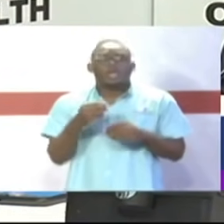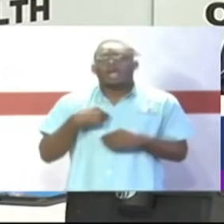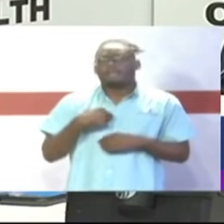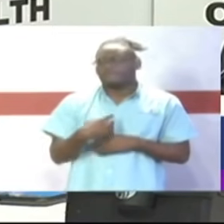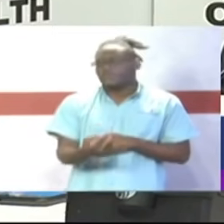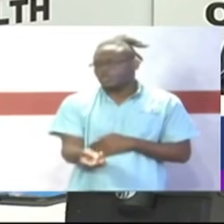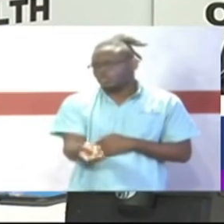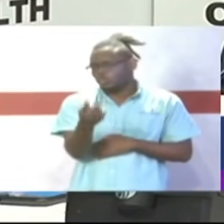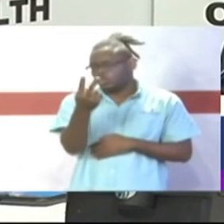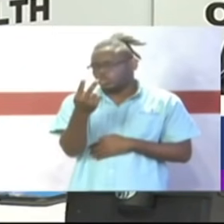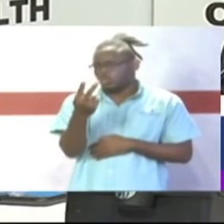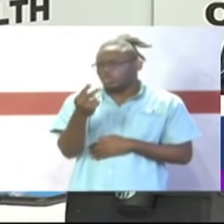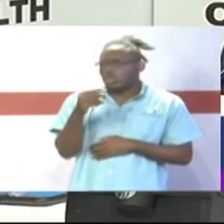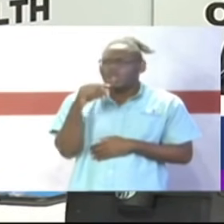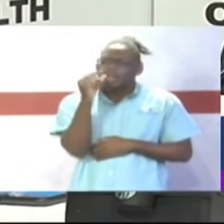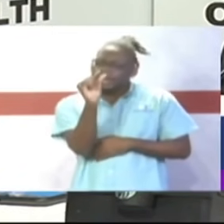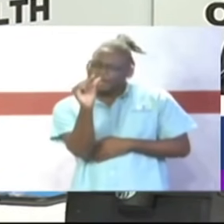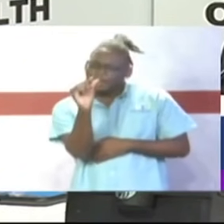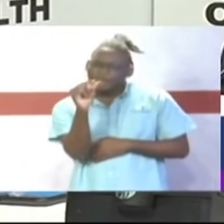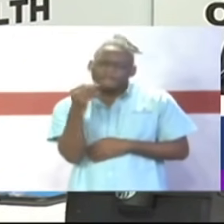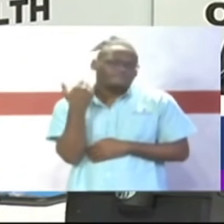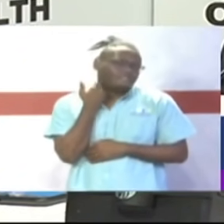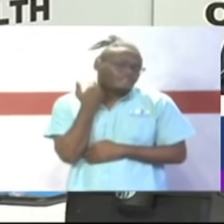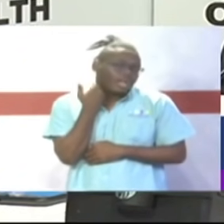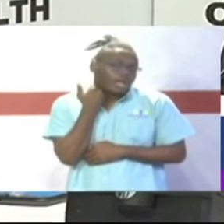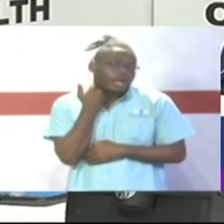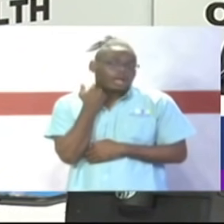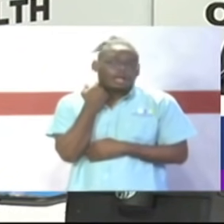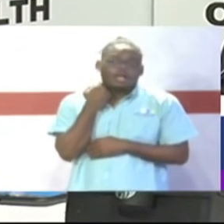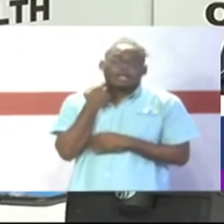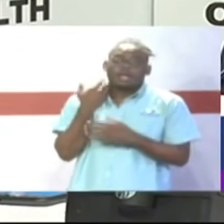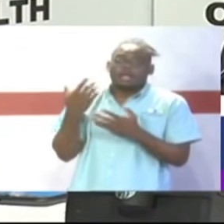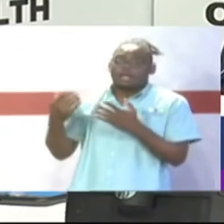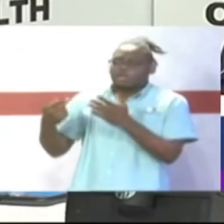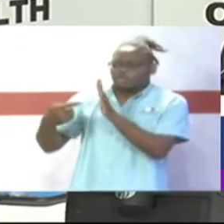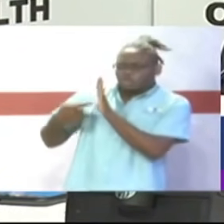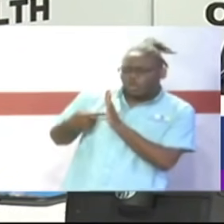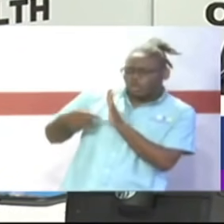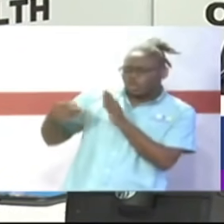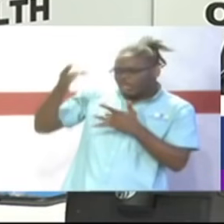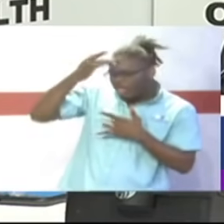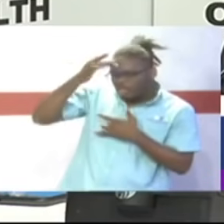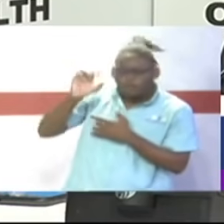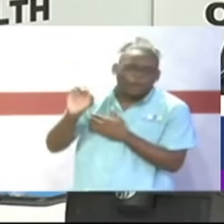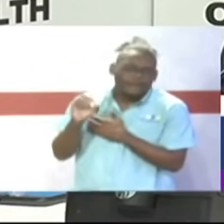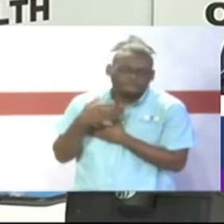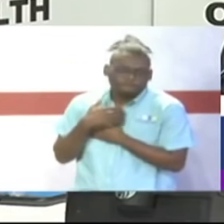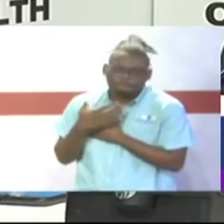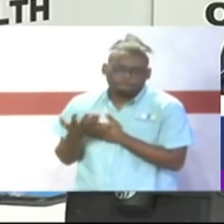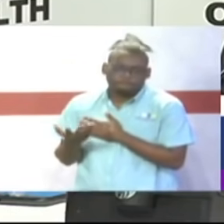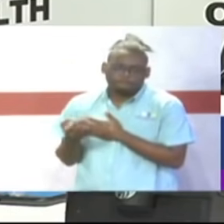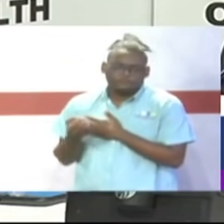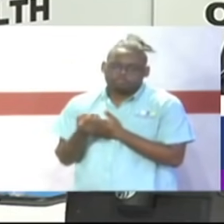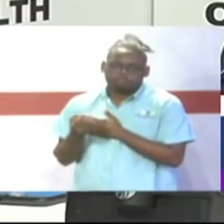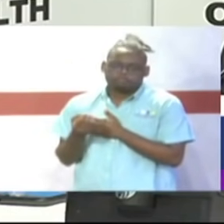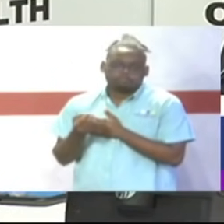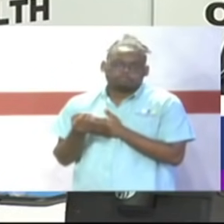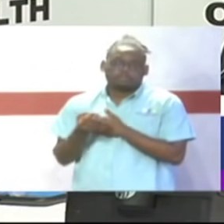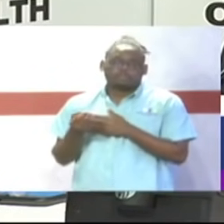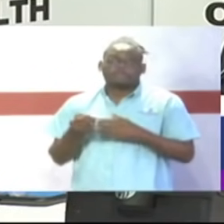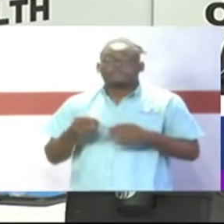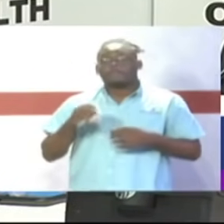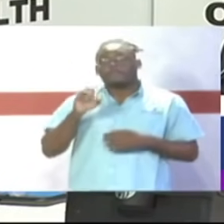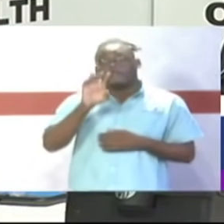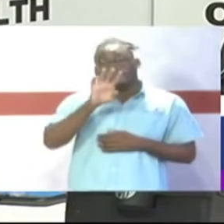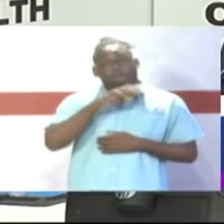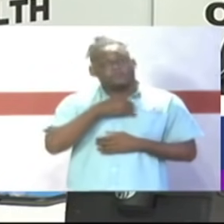of the persons, I am told, are asymptomatic. Number of persons vaccinated in the home, 47, 26 females,